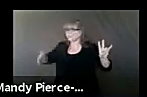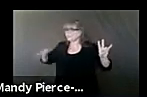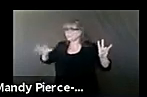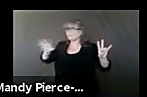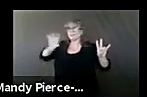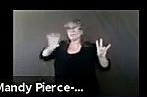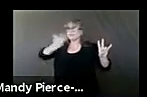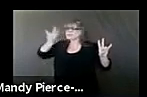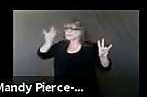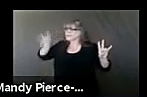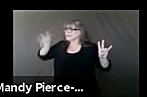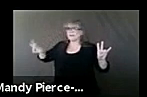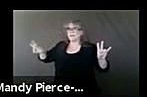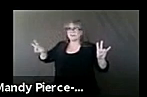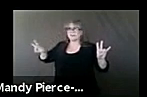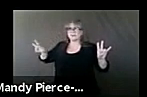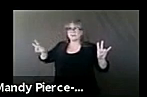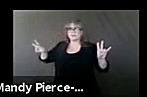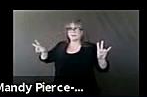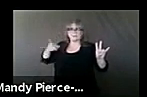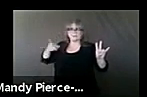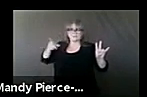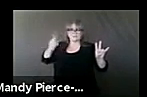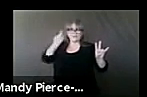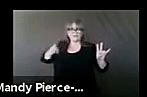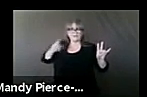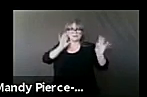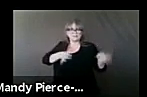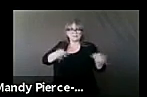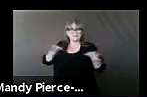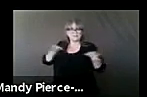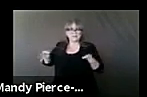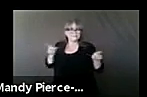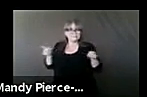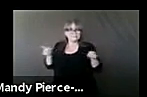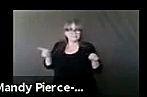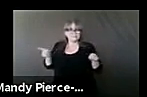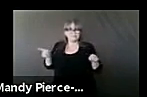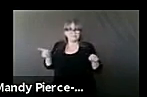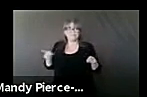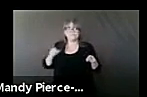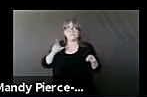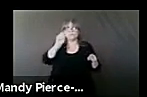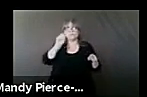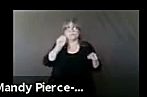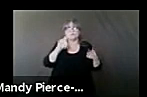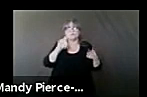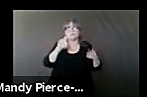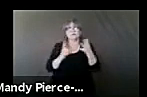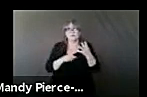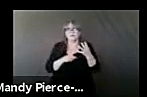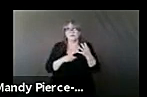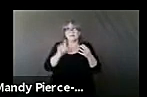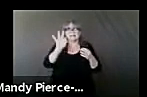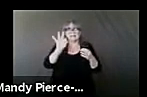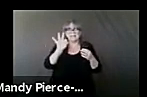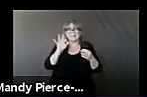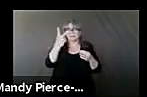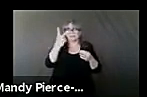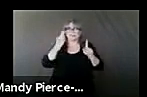these other potential special considerations. Finally, at tier 4, if you find that you've actually tied all the way to that